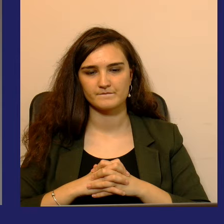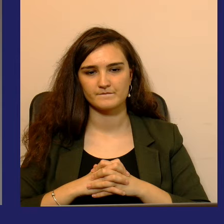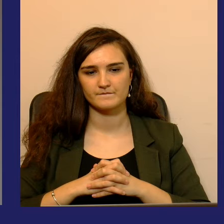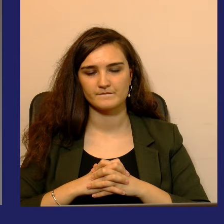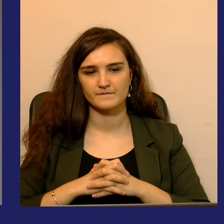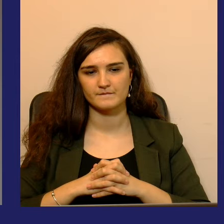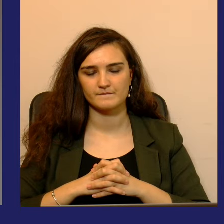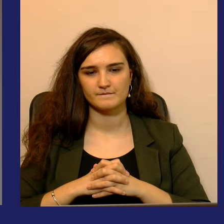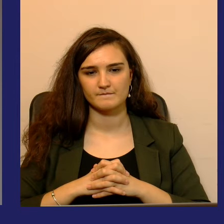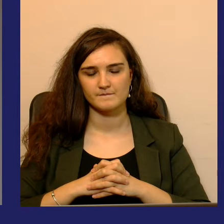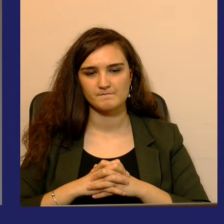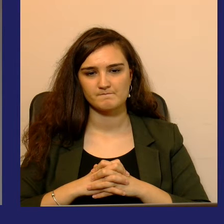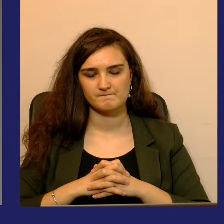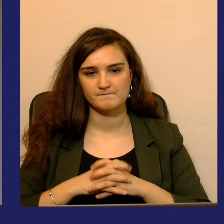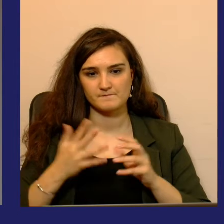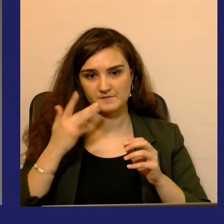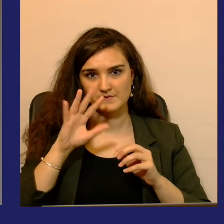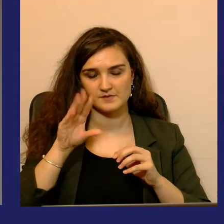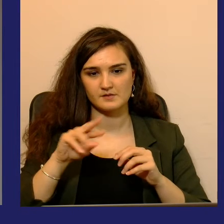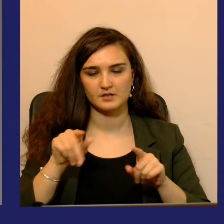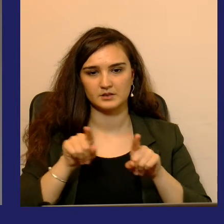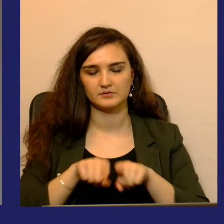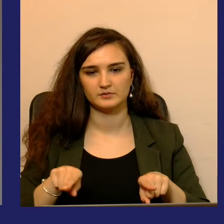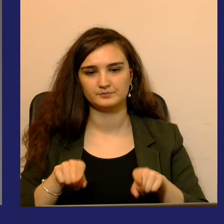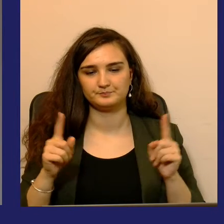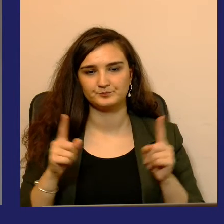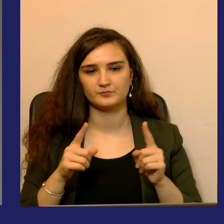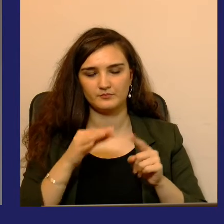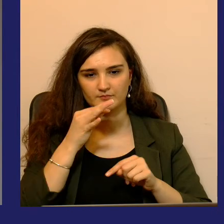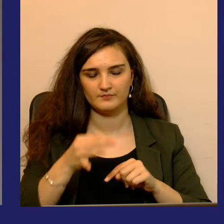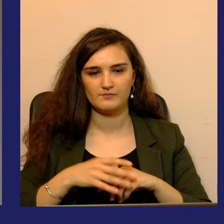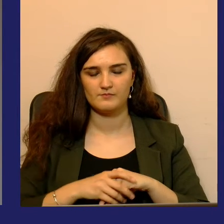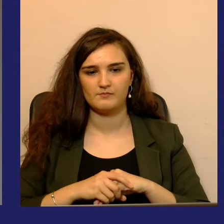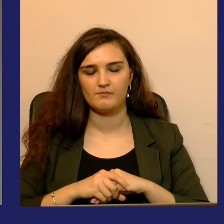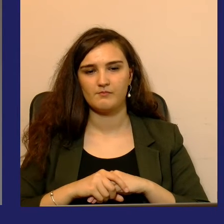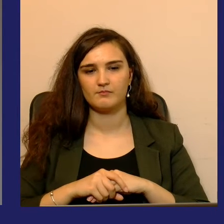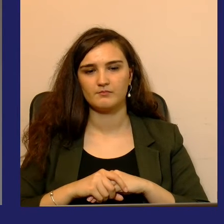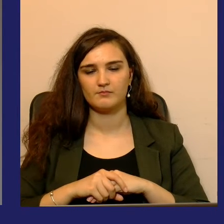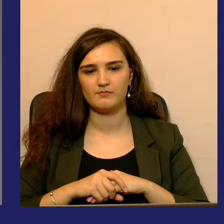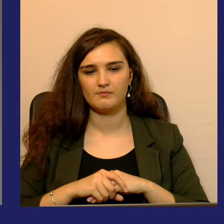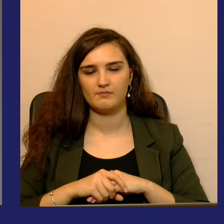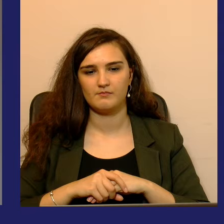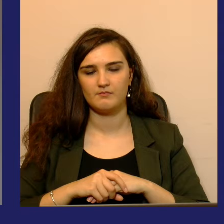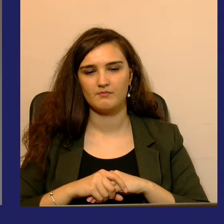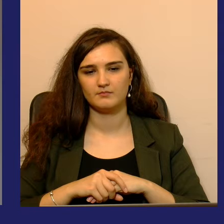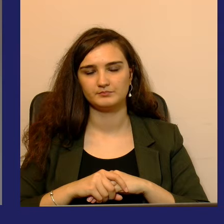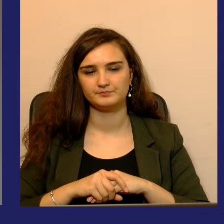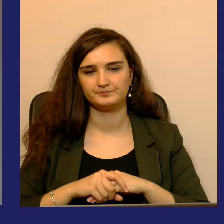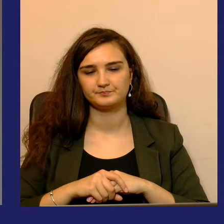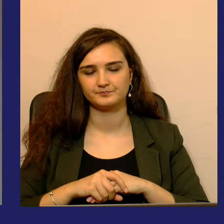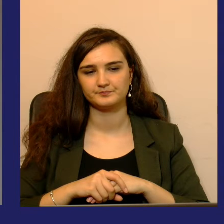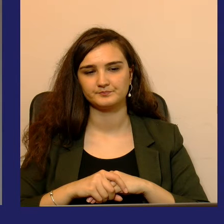I briefly want to say that it's obviously not an issue that just relates to politicians. I think the integrity of the private sector can